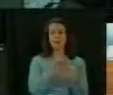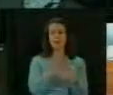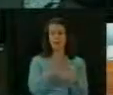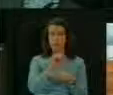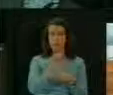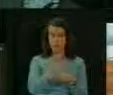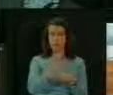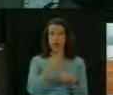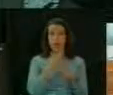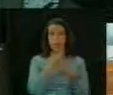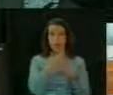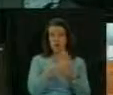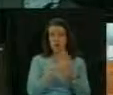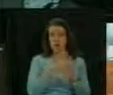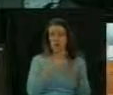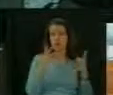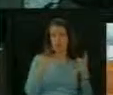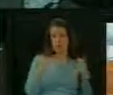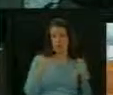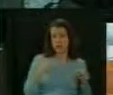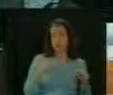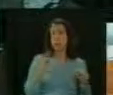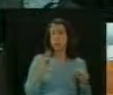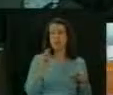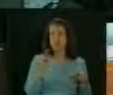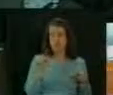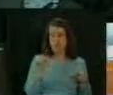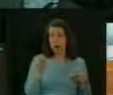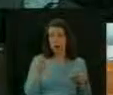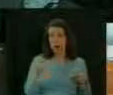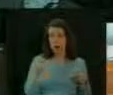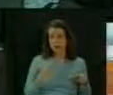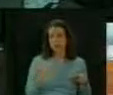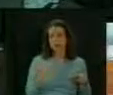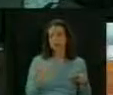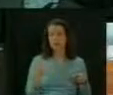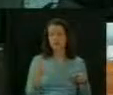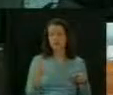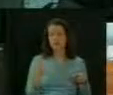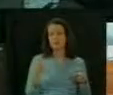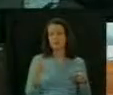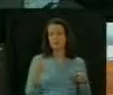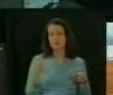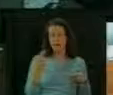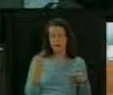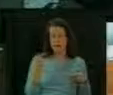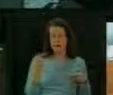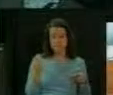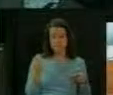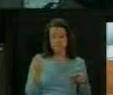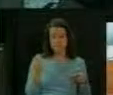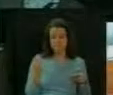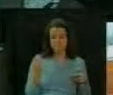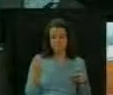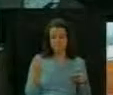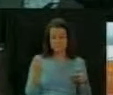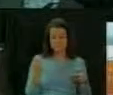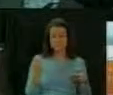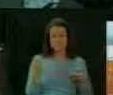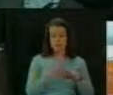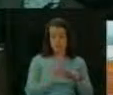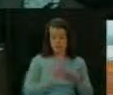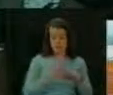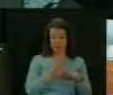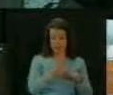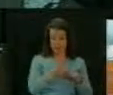There are some elected, I understand the question, there are some elected officials that have nepotism policies. I know that the mayor has